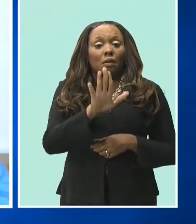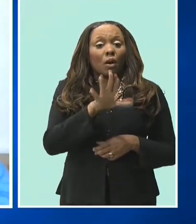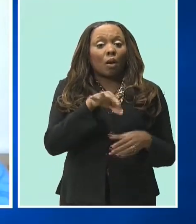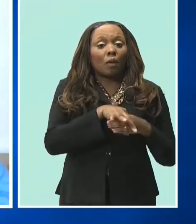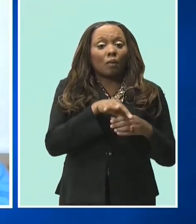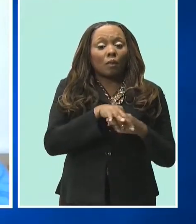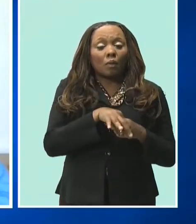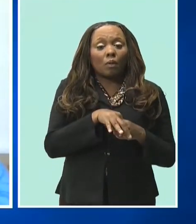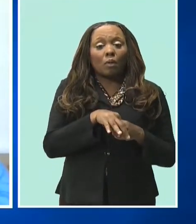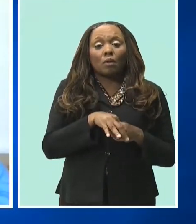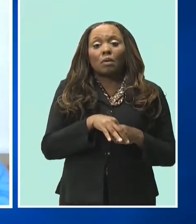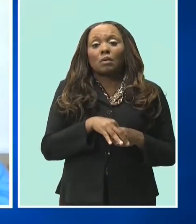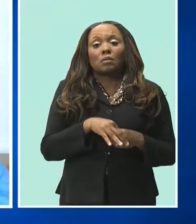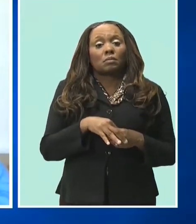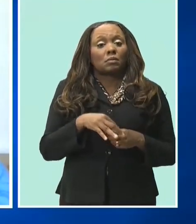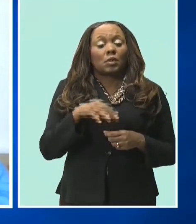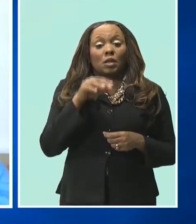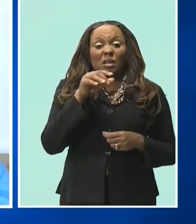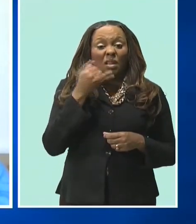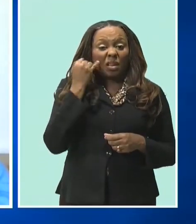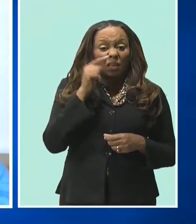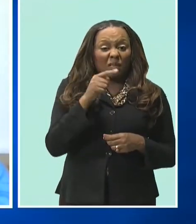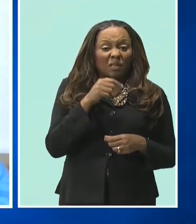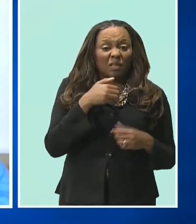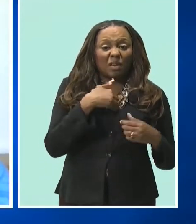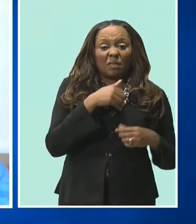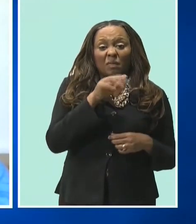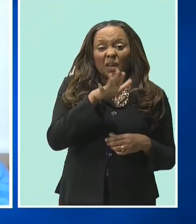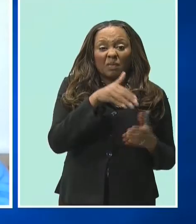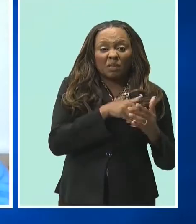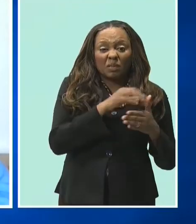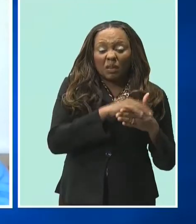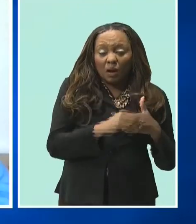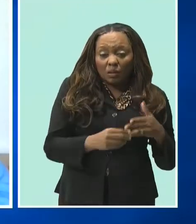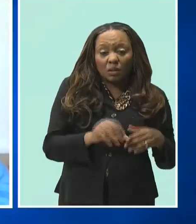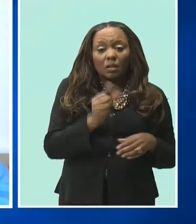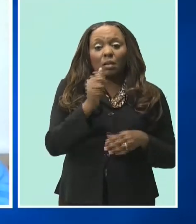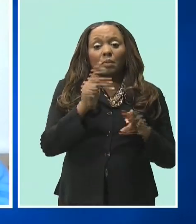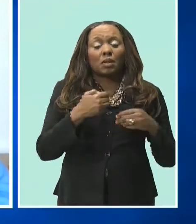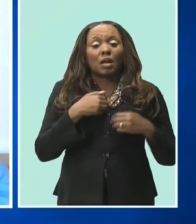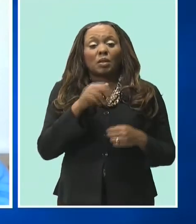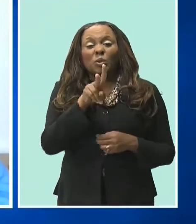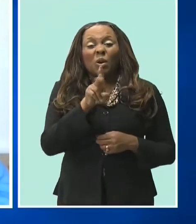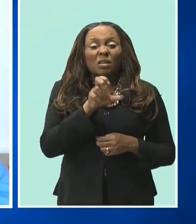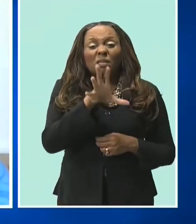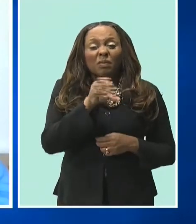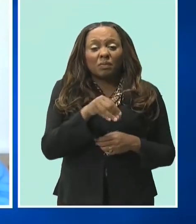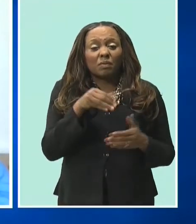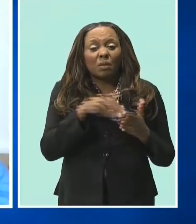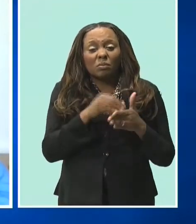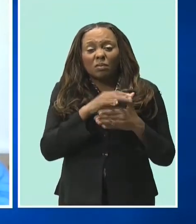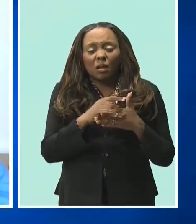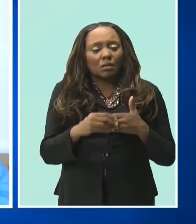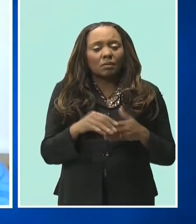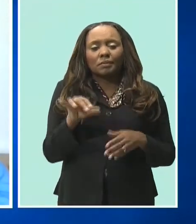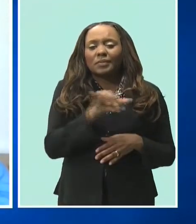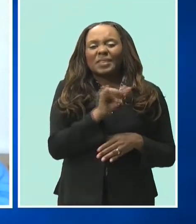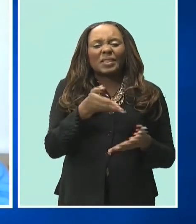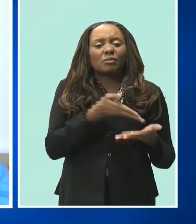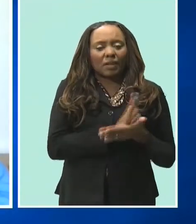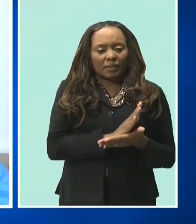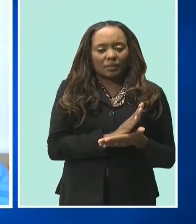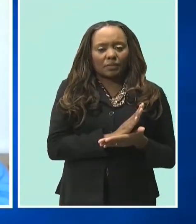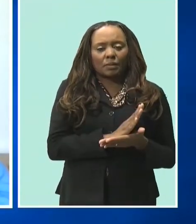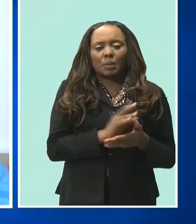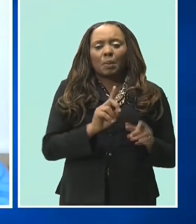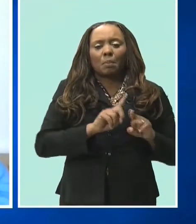invested $250,000 and you have only invested $5,000, you have the equal right. So that's one of the major benefits and differences